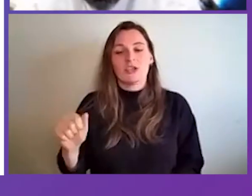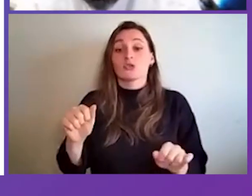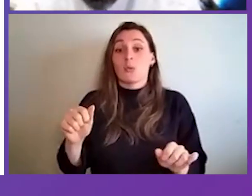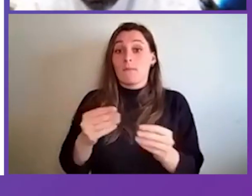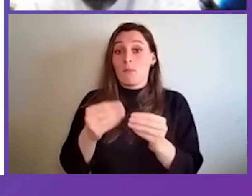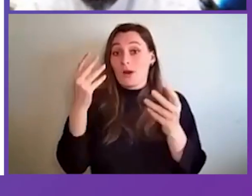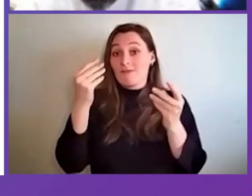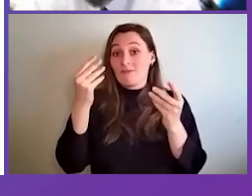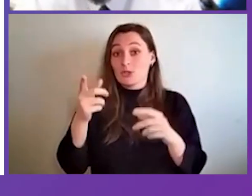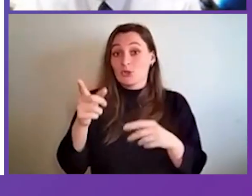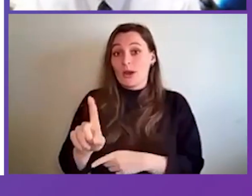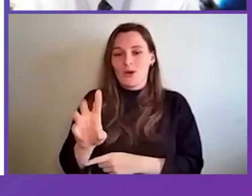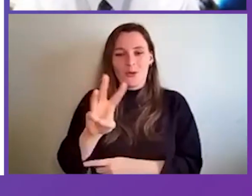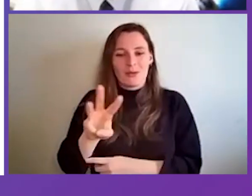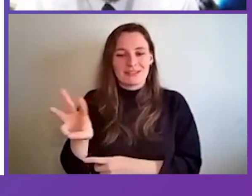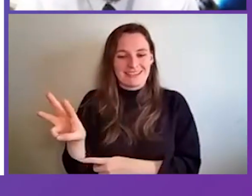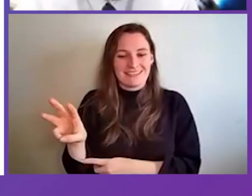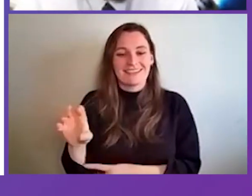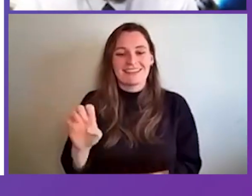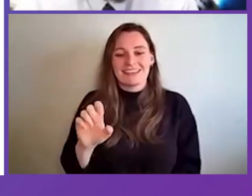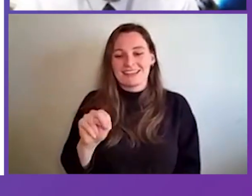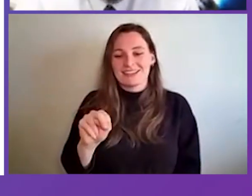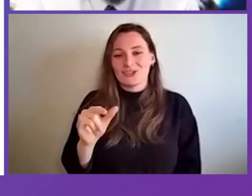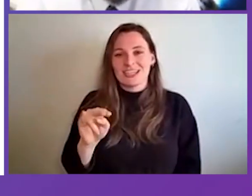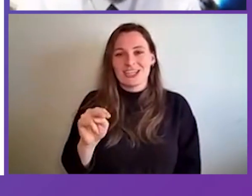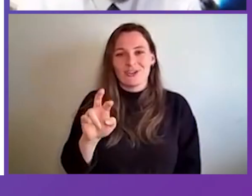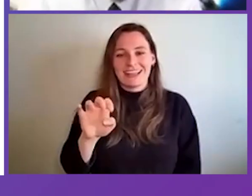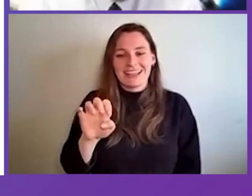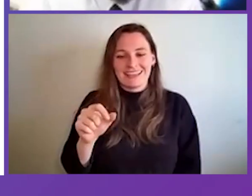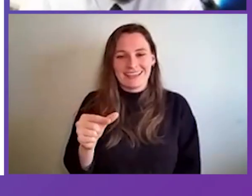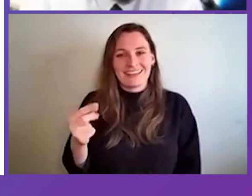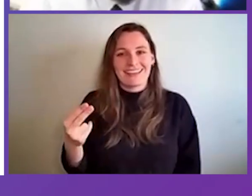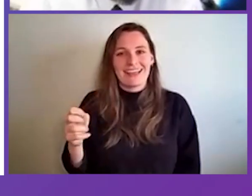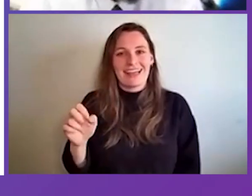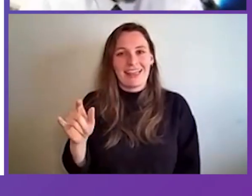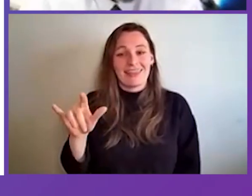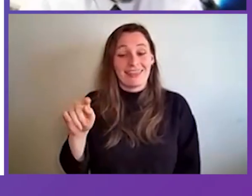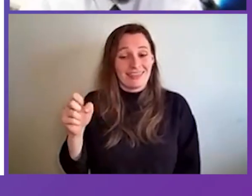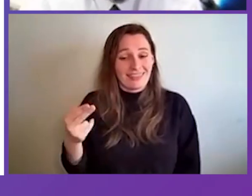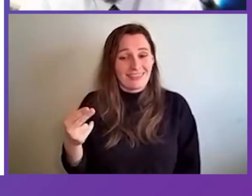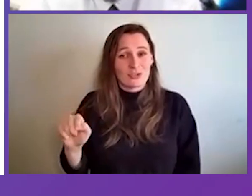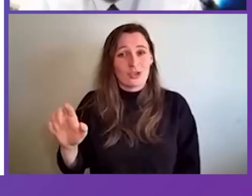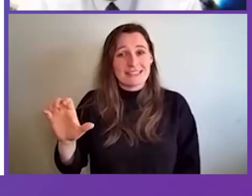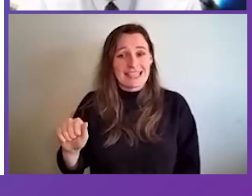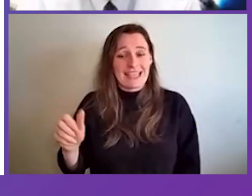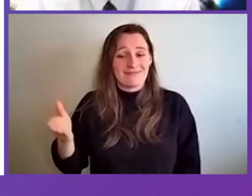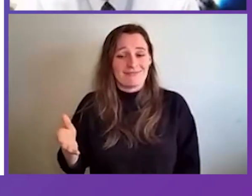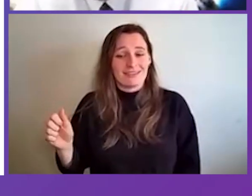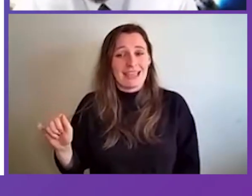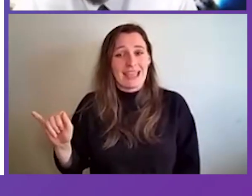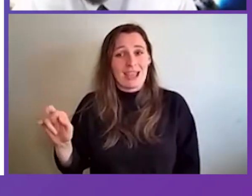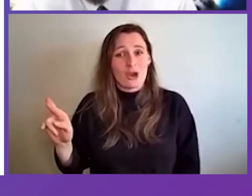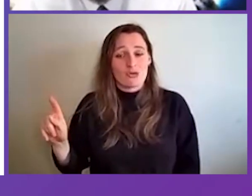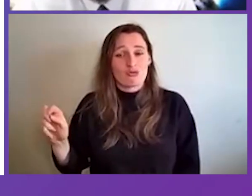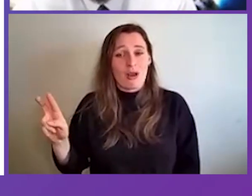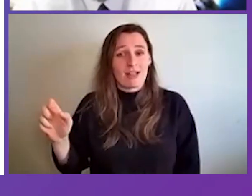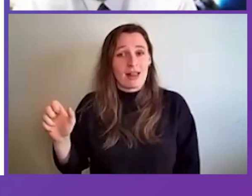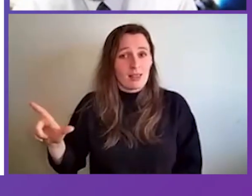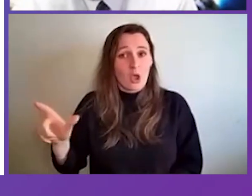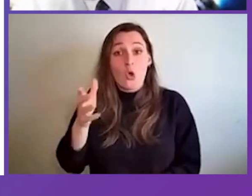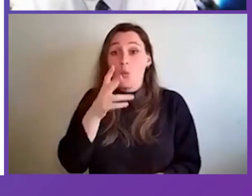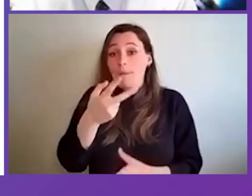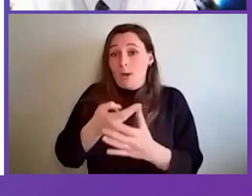engineeringhealth.ca/air travel. It will be a hybrid meeting. We'll have in-person attendees in Toronto as well as virtual